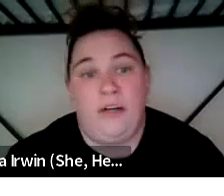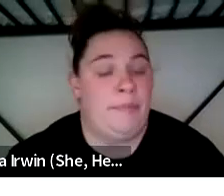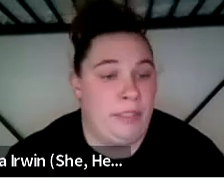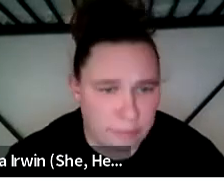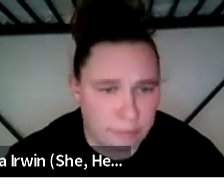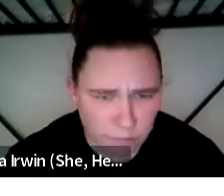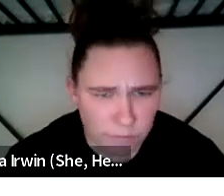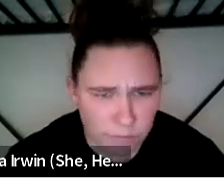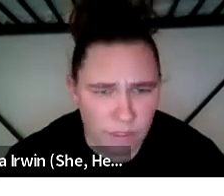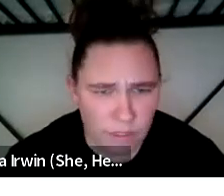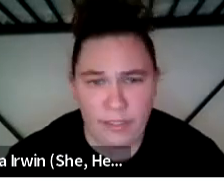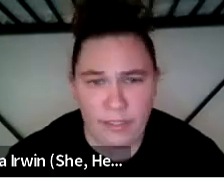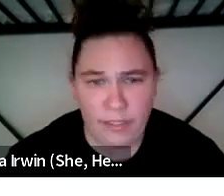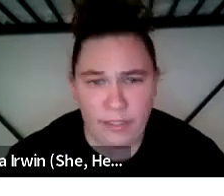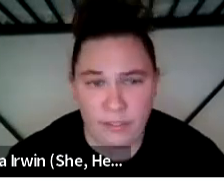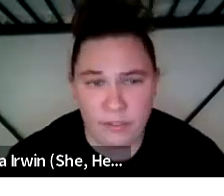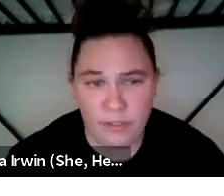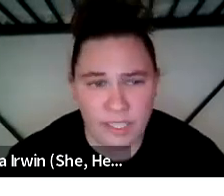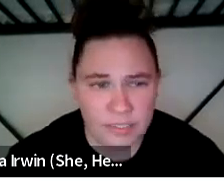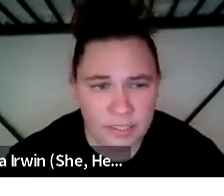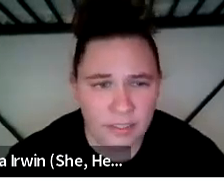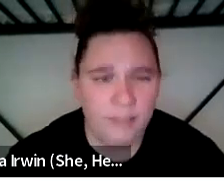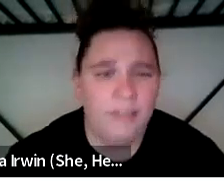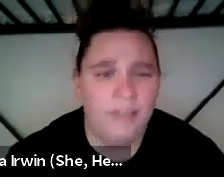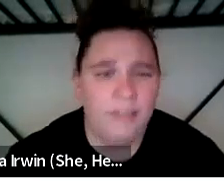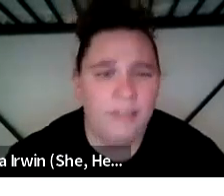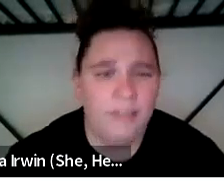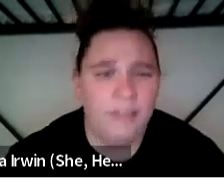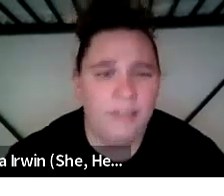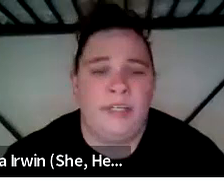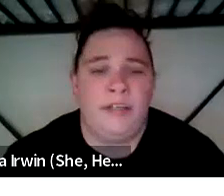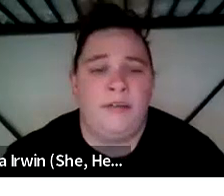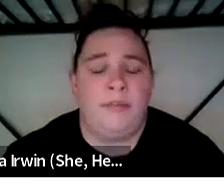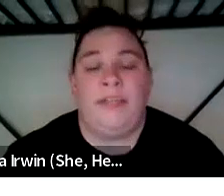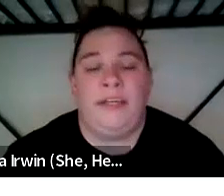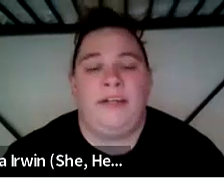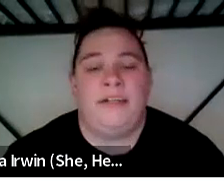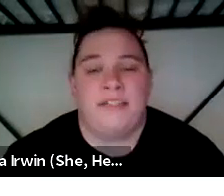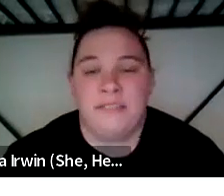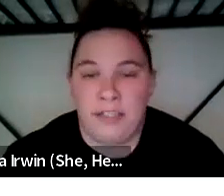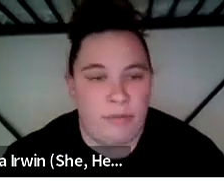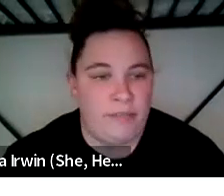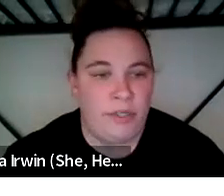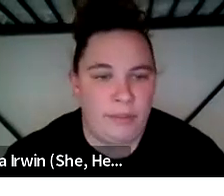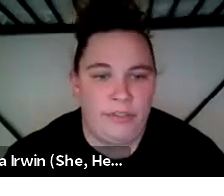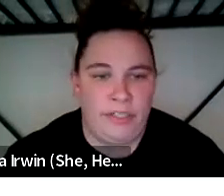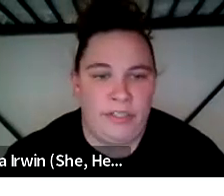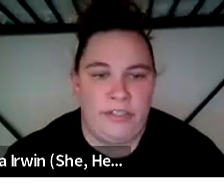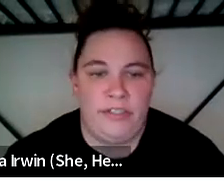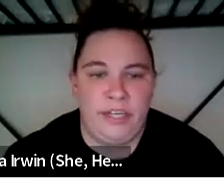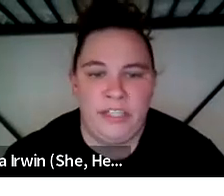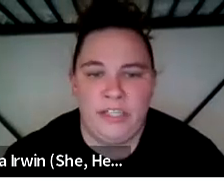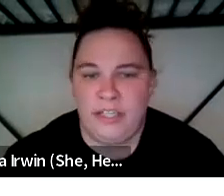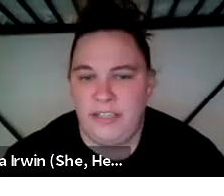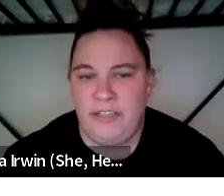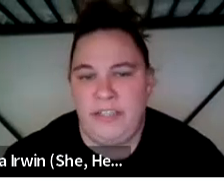AT opens up possibilities. So why use AT? Well, when used properly, assistive technology provides